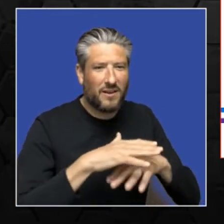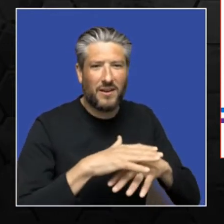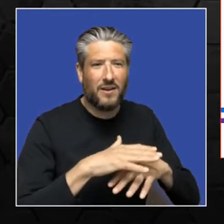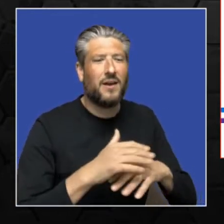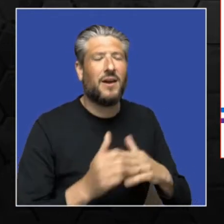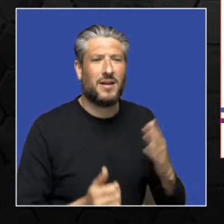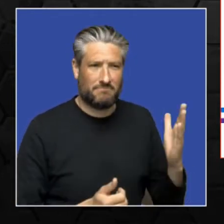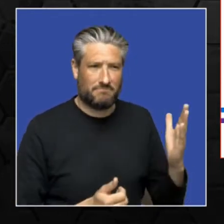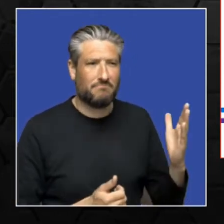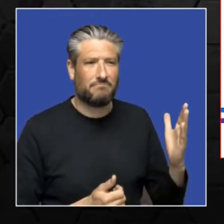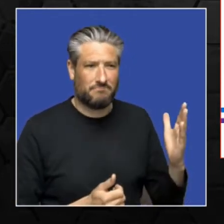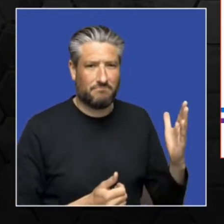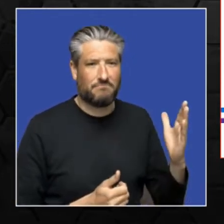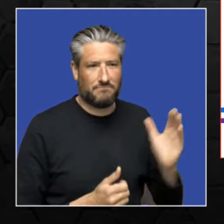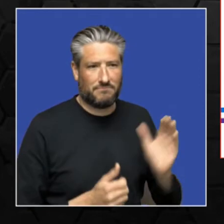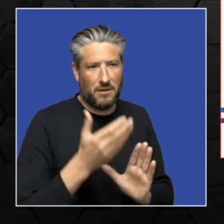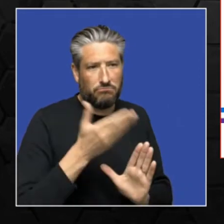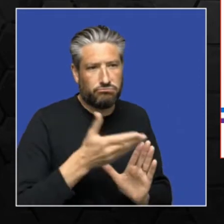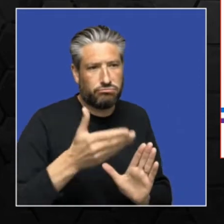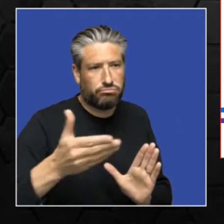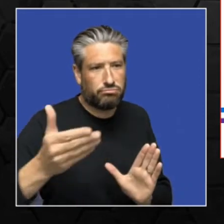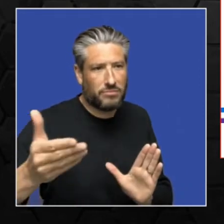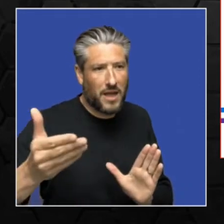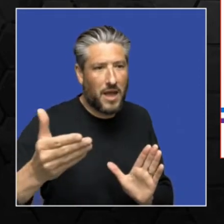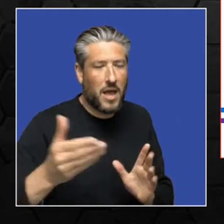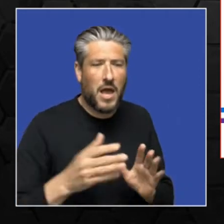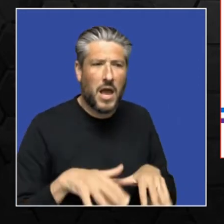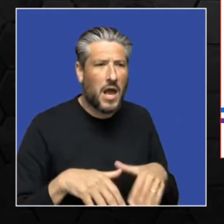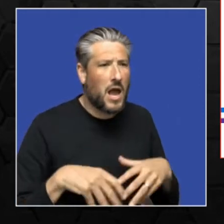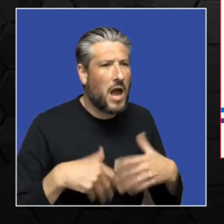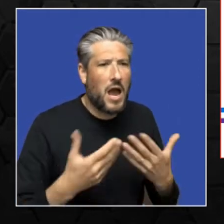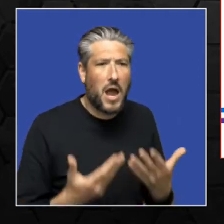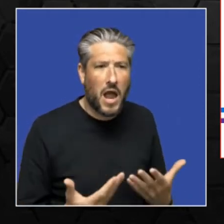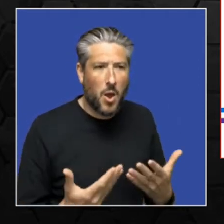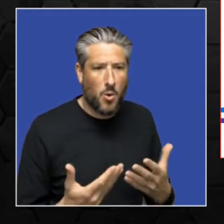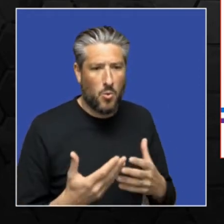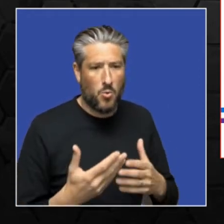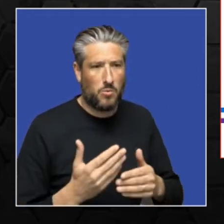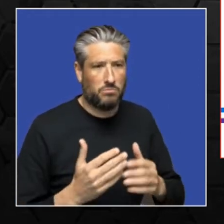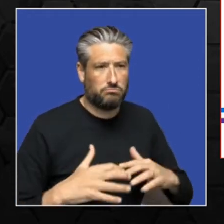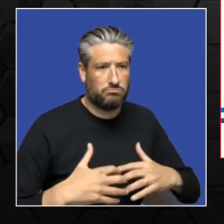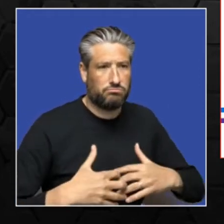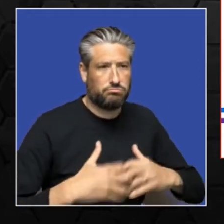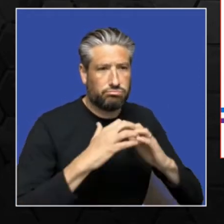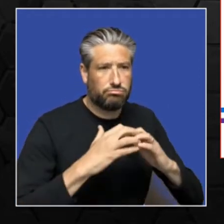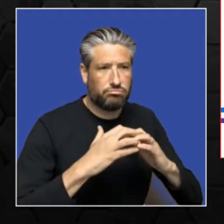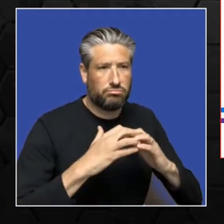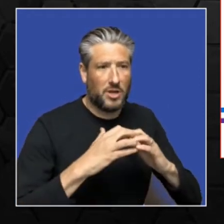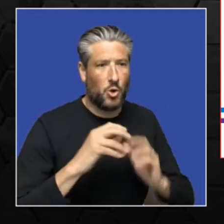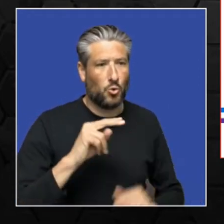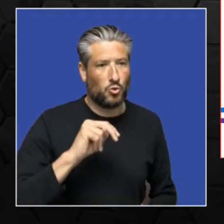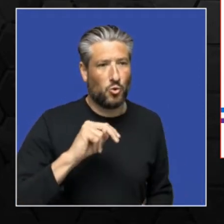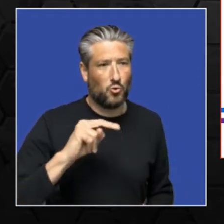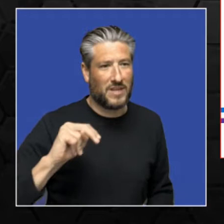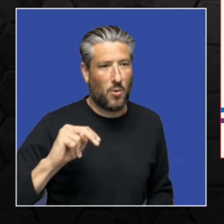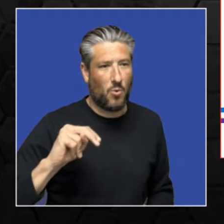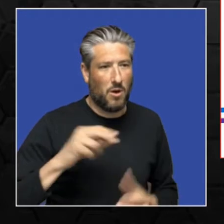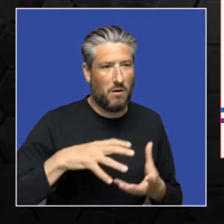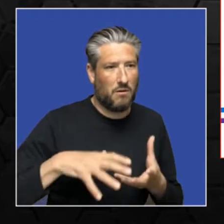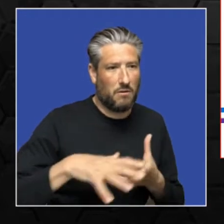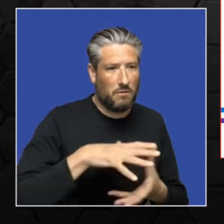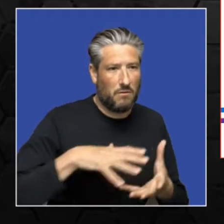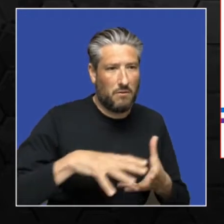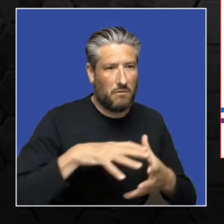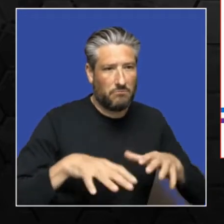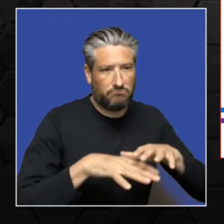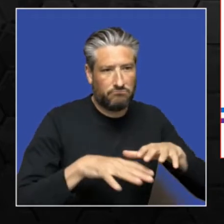is and how we can form a neural network from that. And then that will be pretty much brief. But I would like to